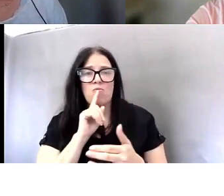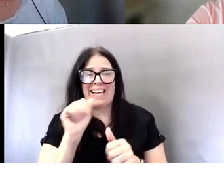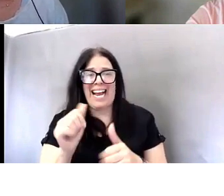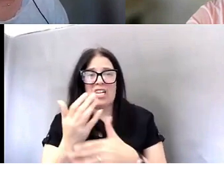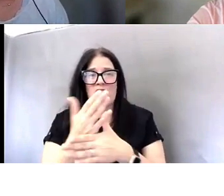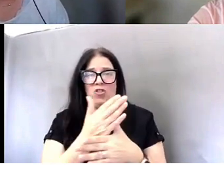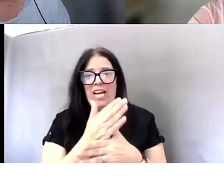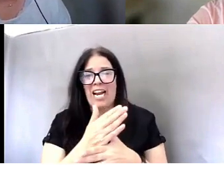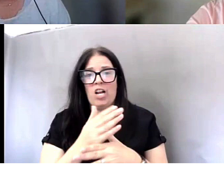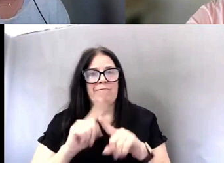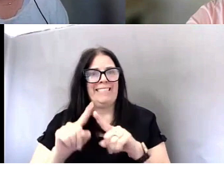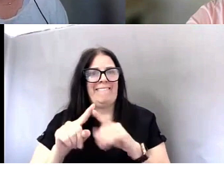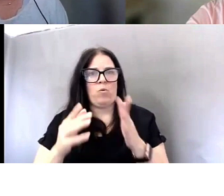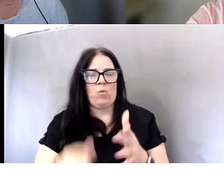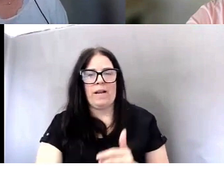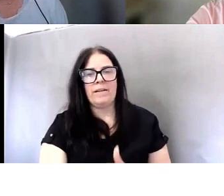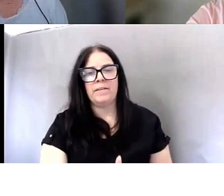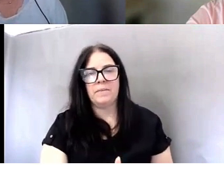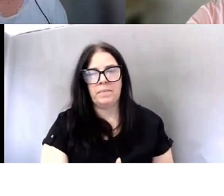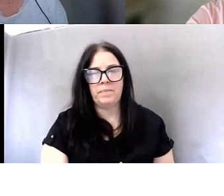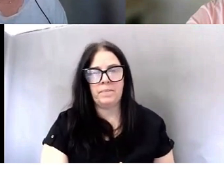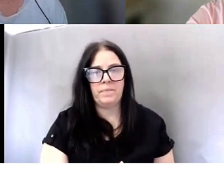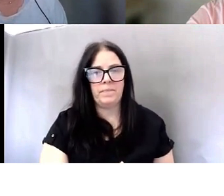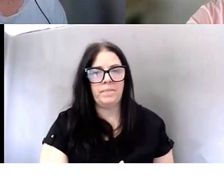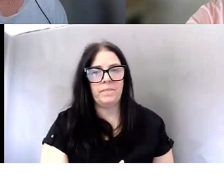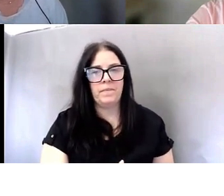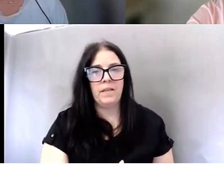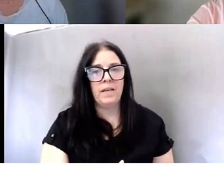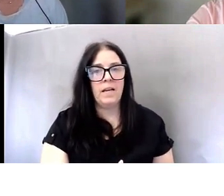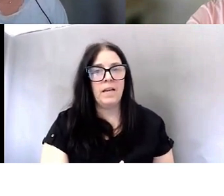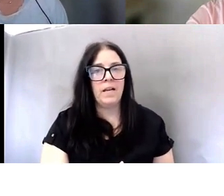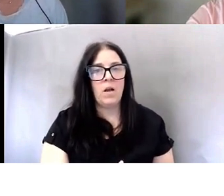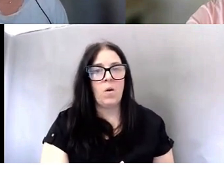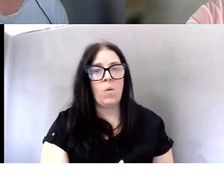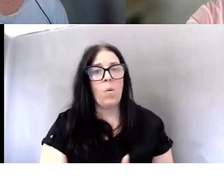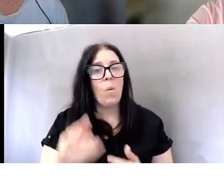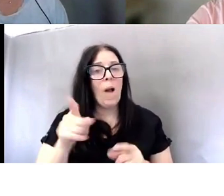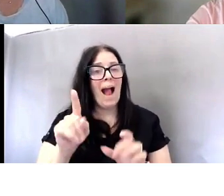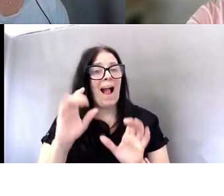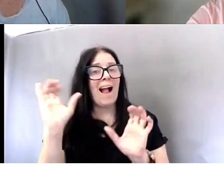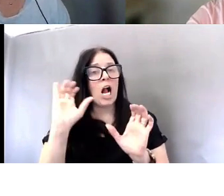that just aren't possible if something's under a copyright.